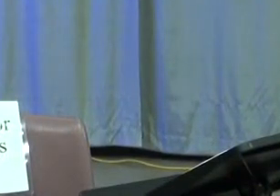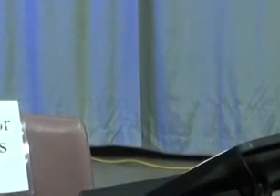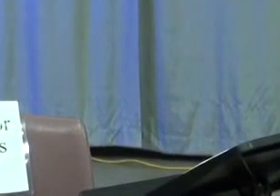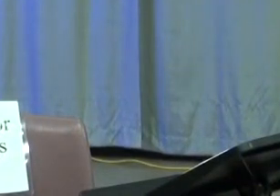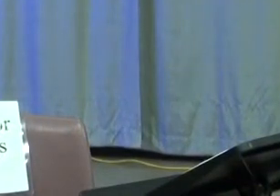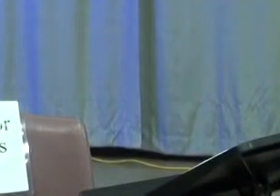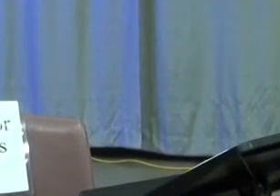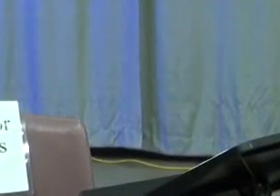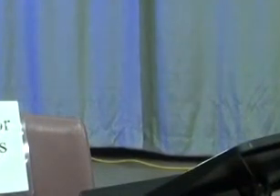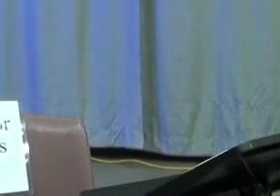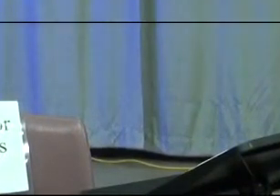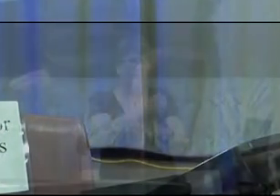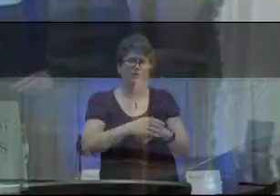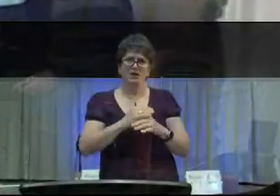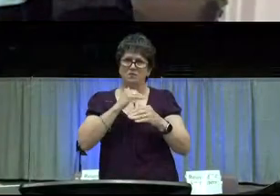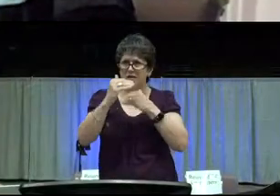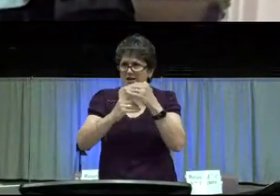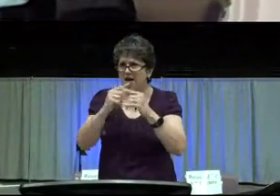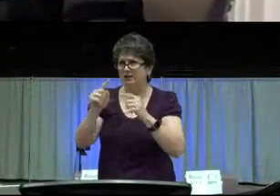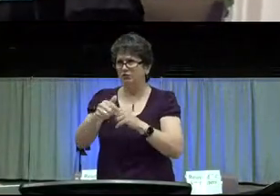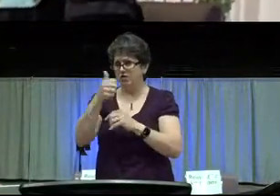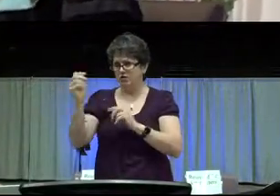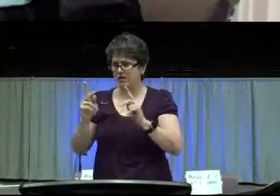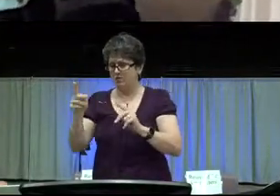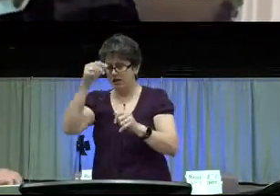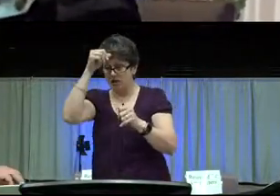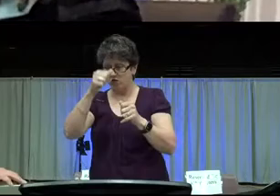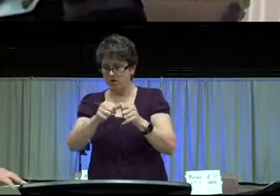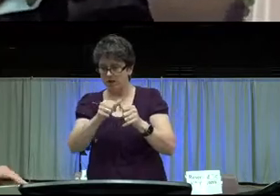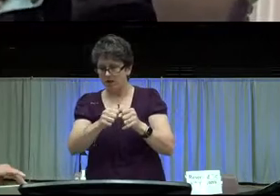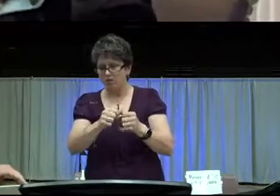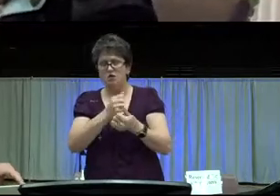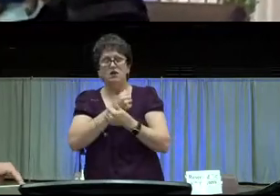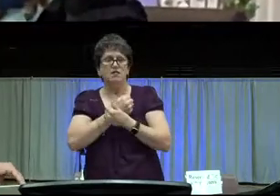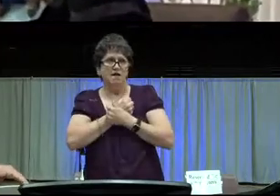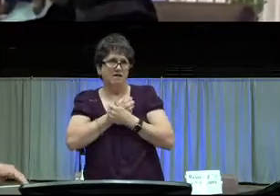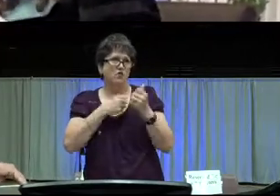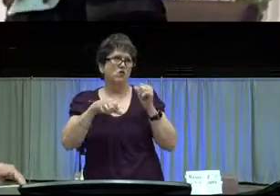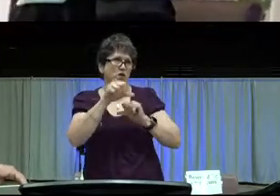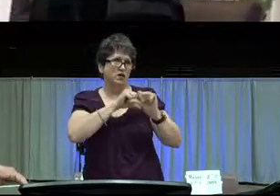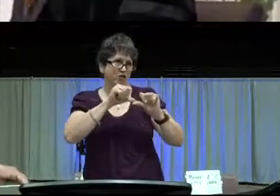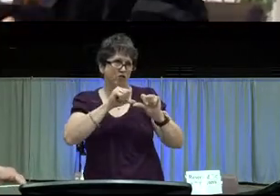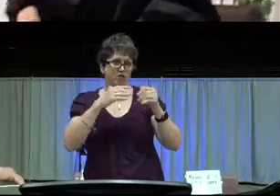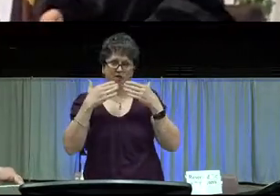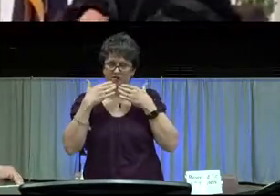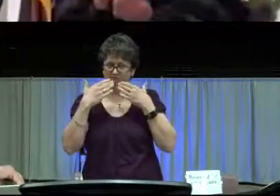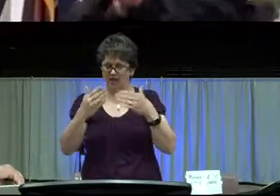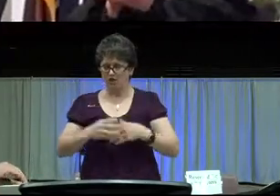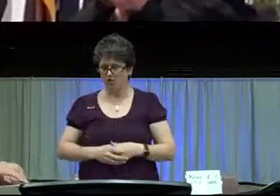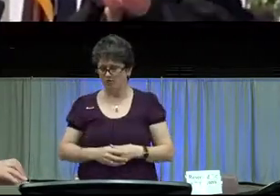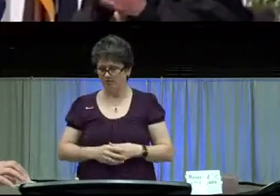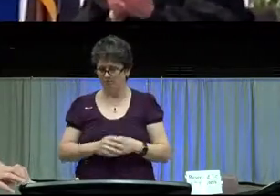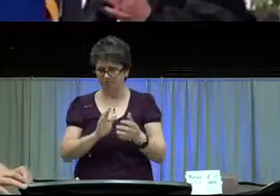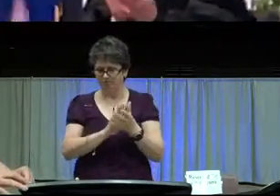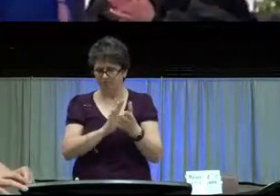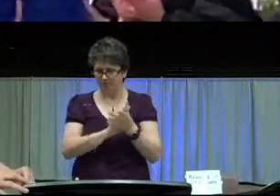kind to yourselves, be kind to others, and remember to love one another. Thank you.